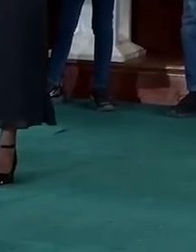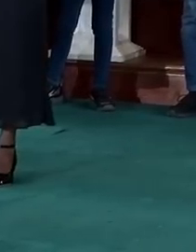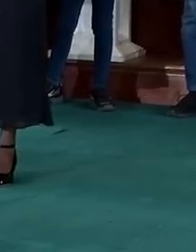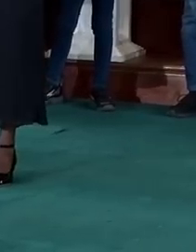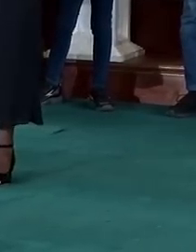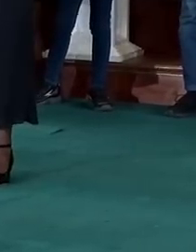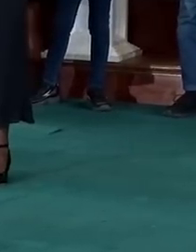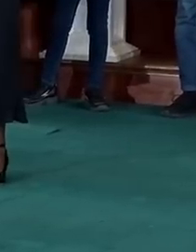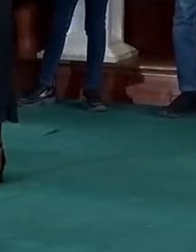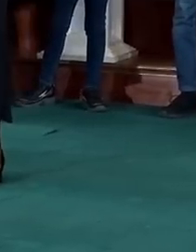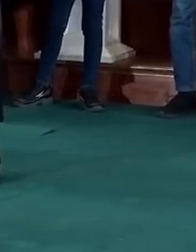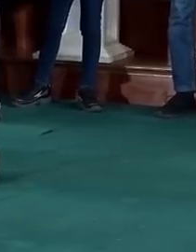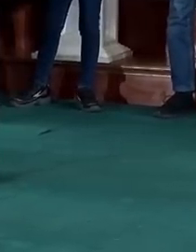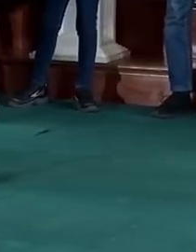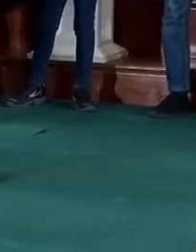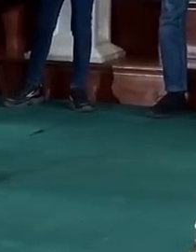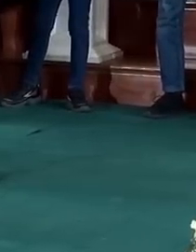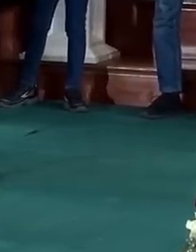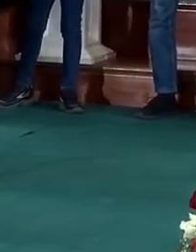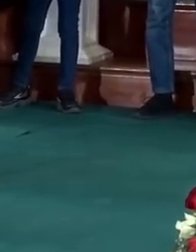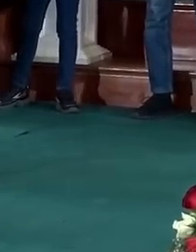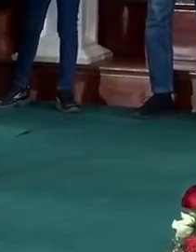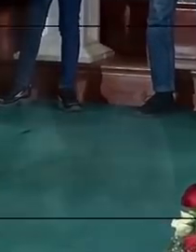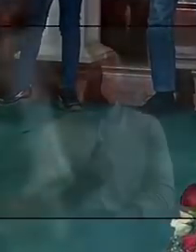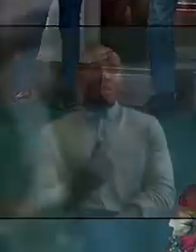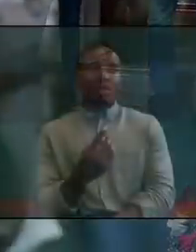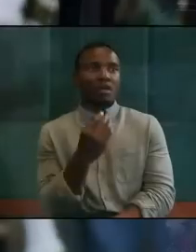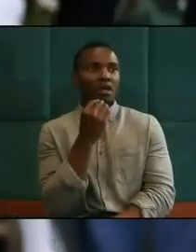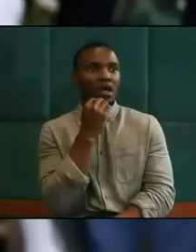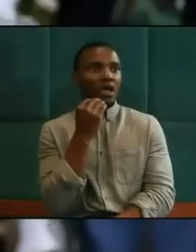Lord. Lord, I'm